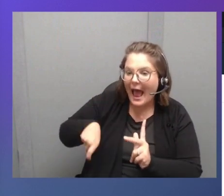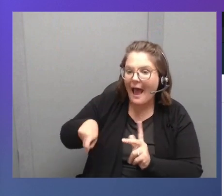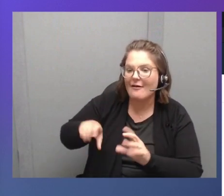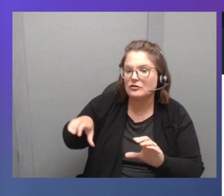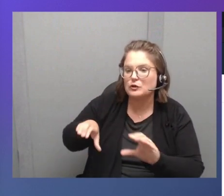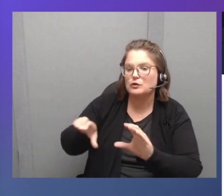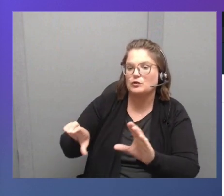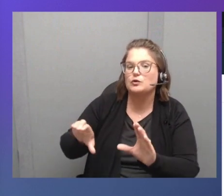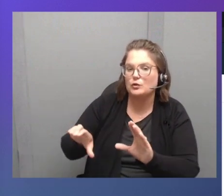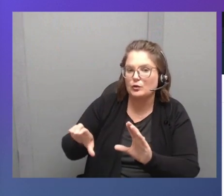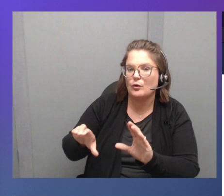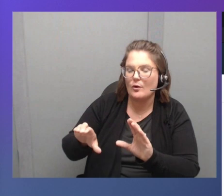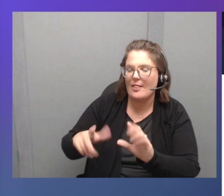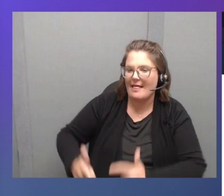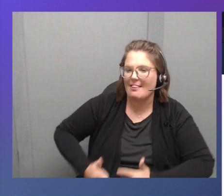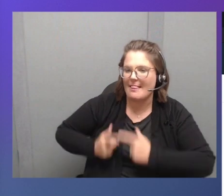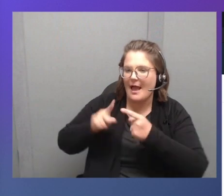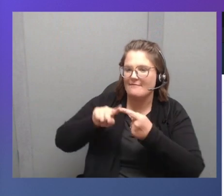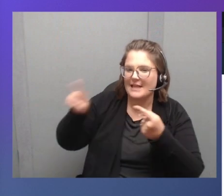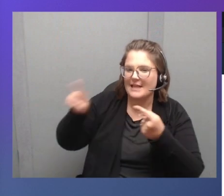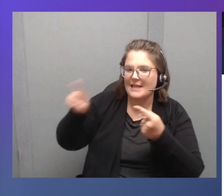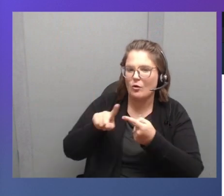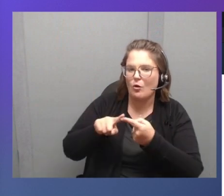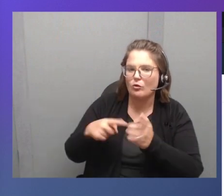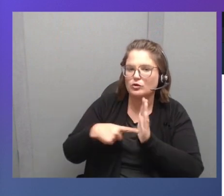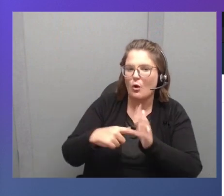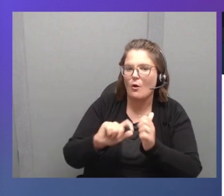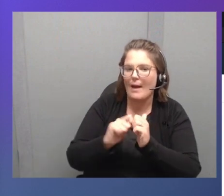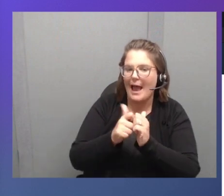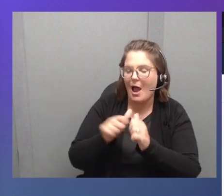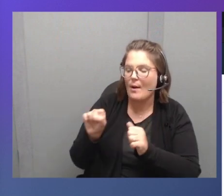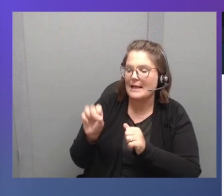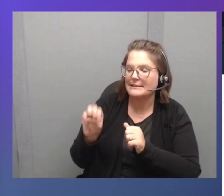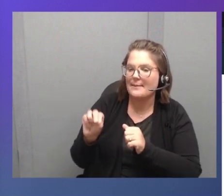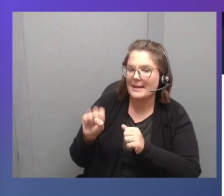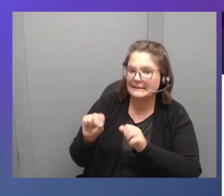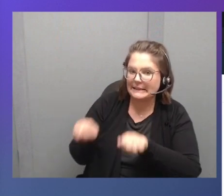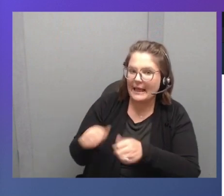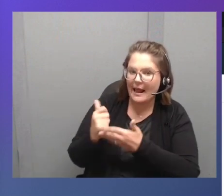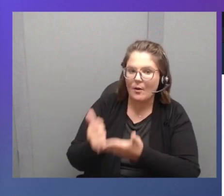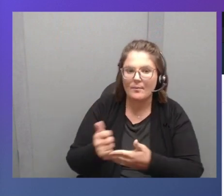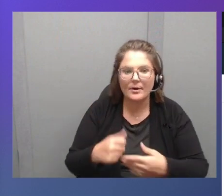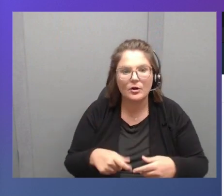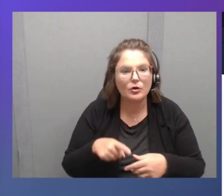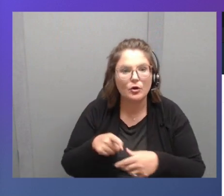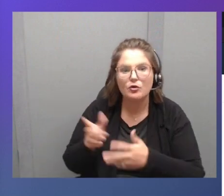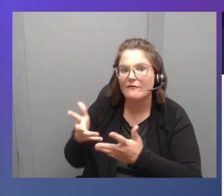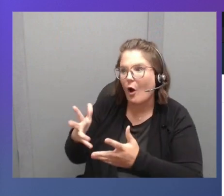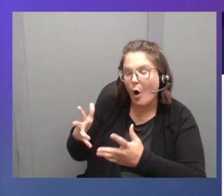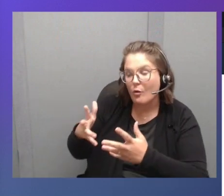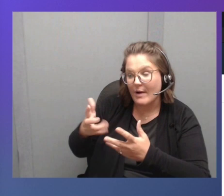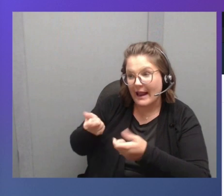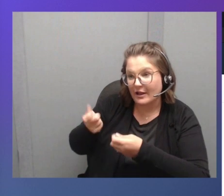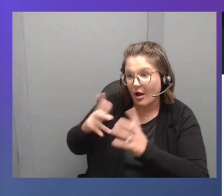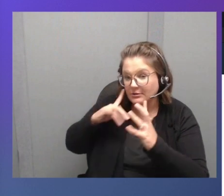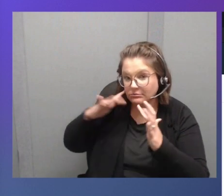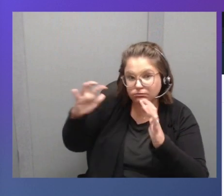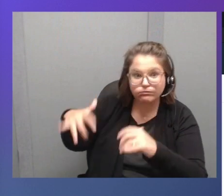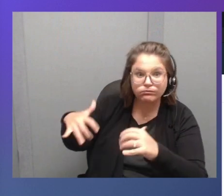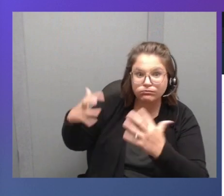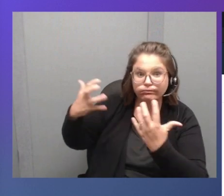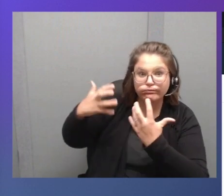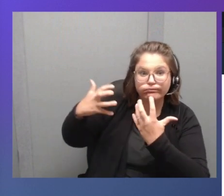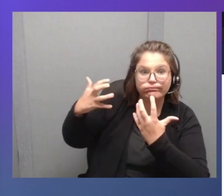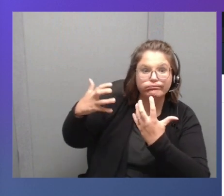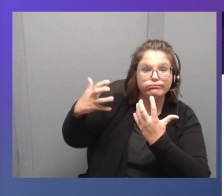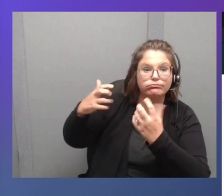life cycle. Show us how SSM can help with that. Oh, yeah. So I mean, you've already wowed us with the RDP and the ports